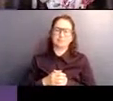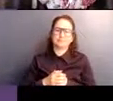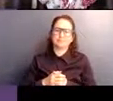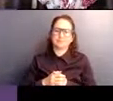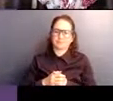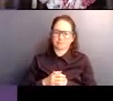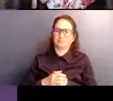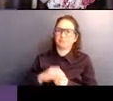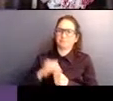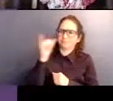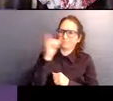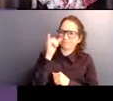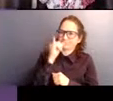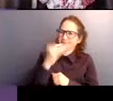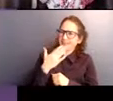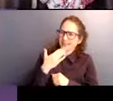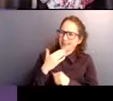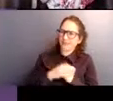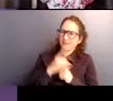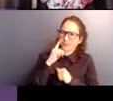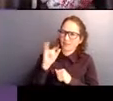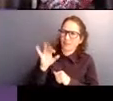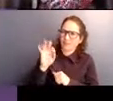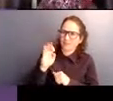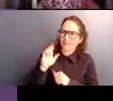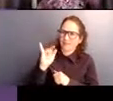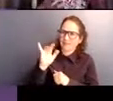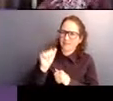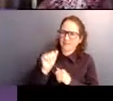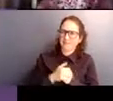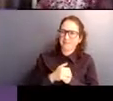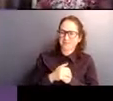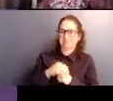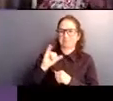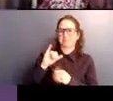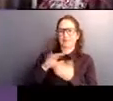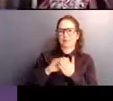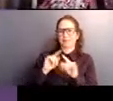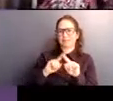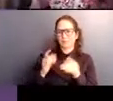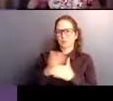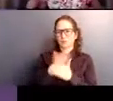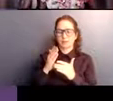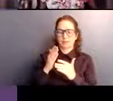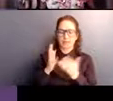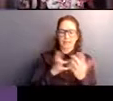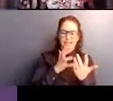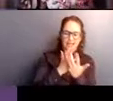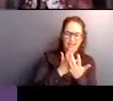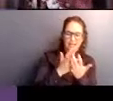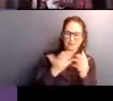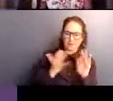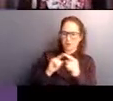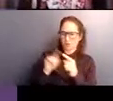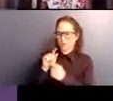Wow, I thank you for that, Felicia. So I'm learning the difference between adapt versus modify.